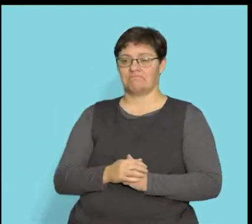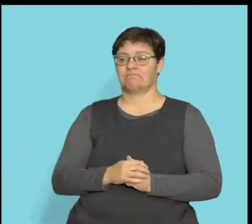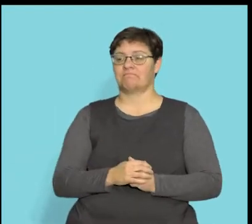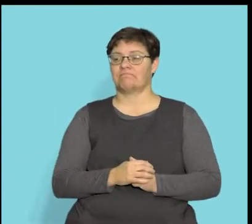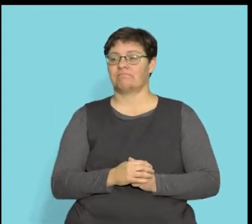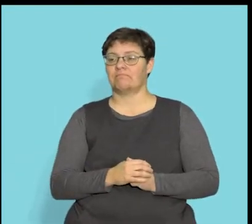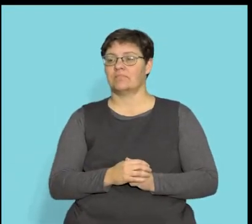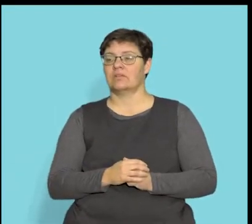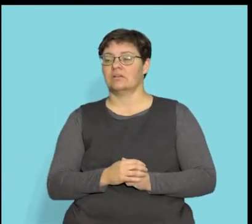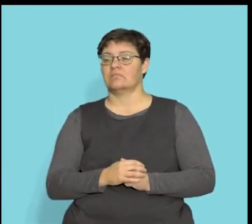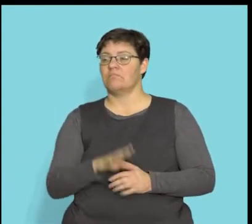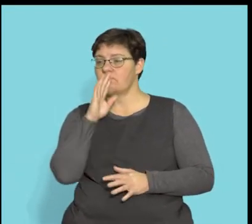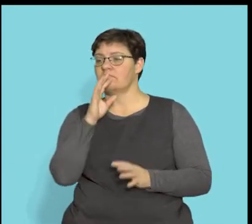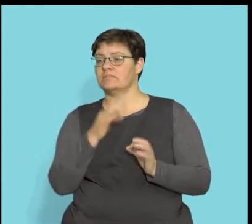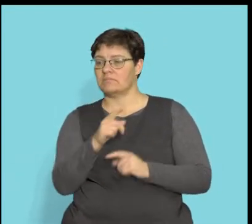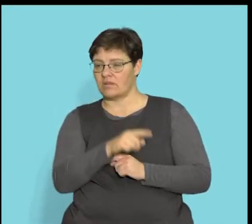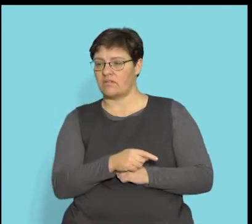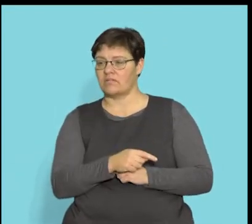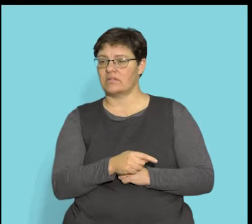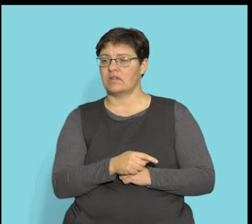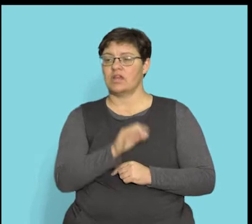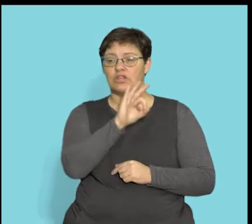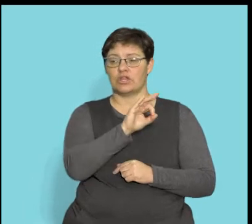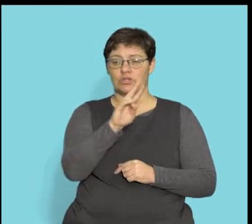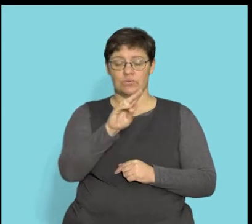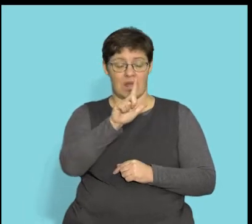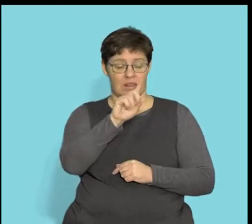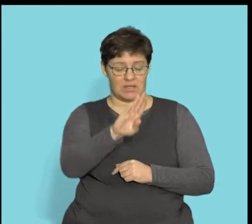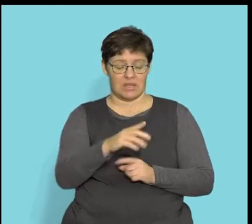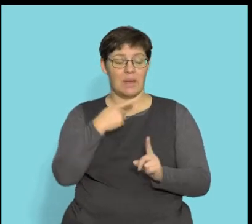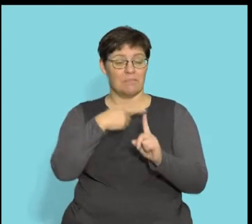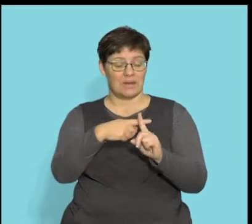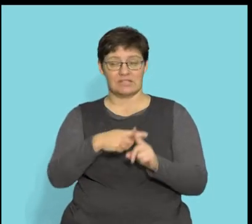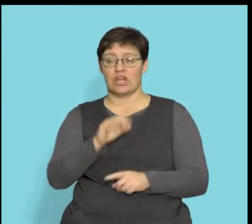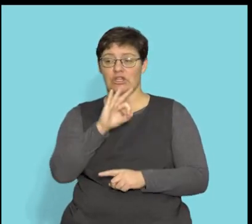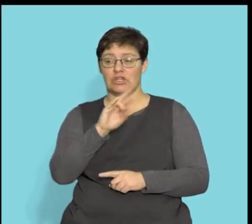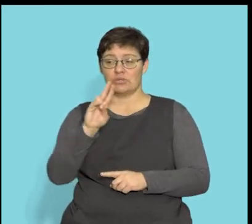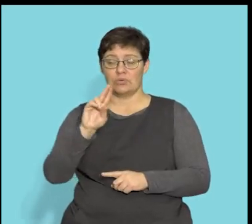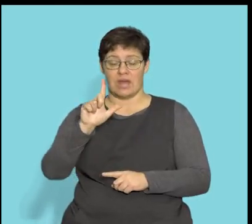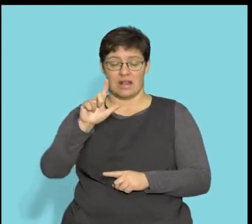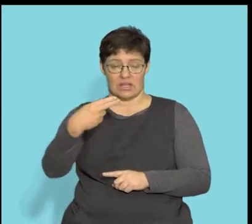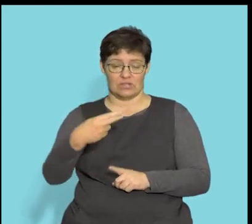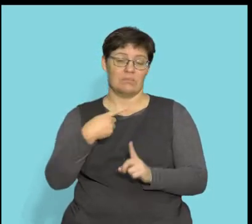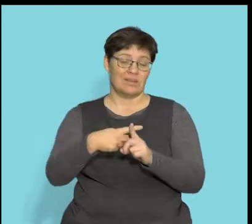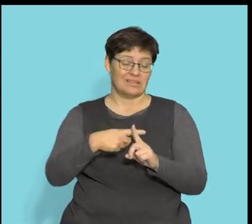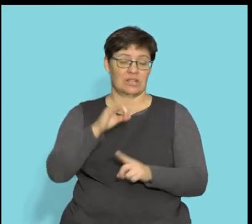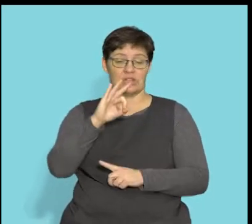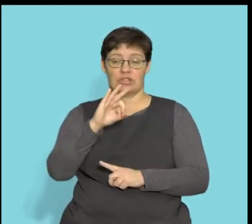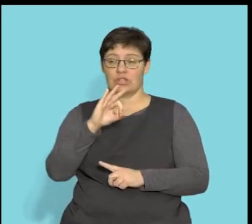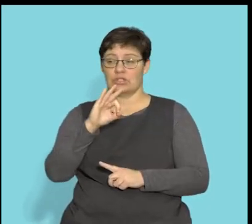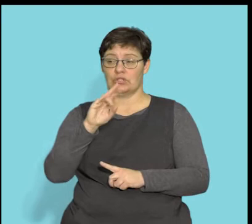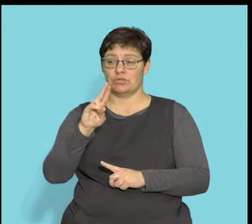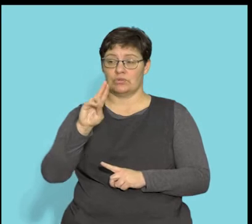times that distance. This simplifies to be 32 lb plus 32 lh plus